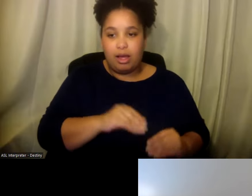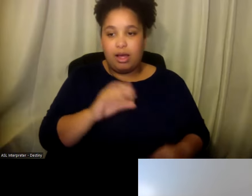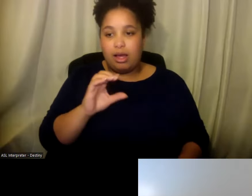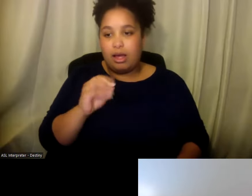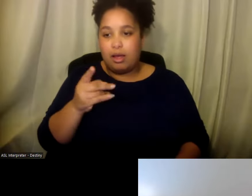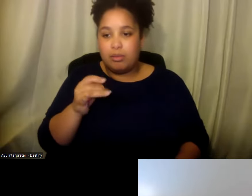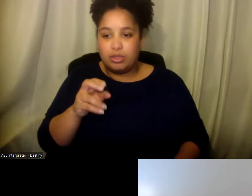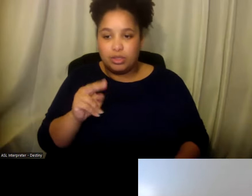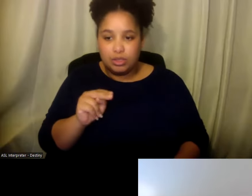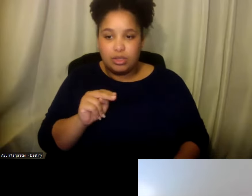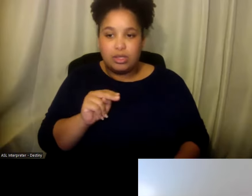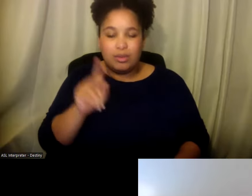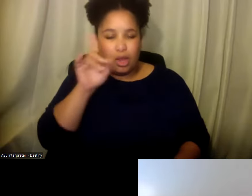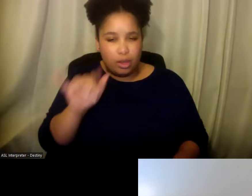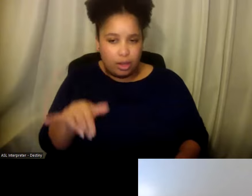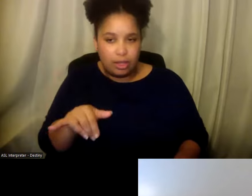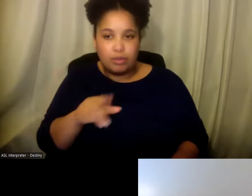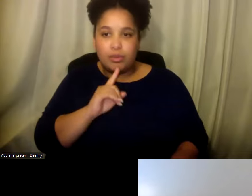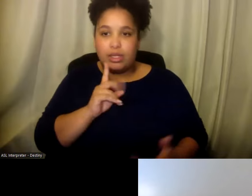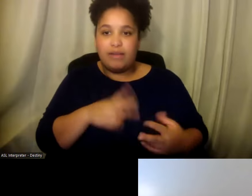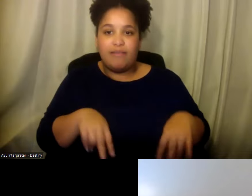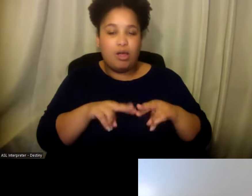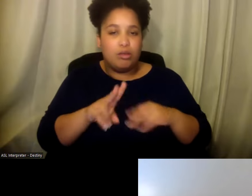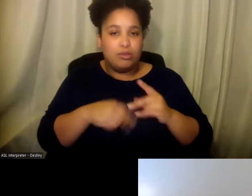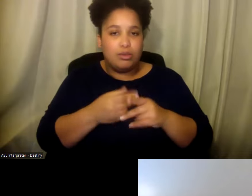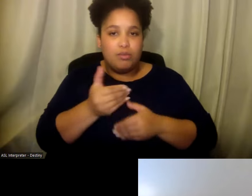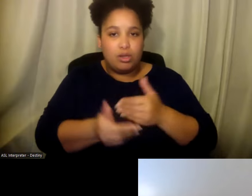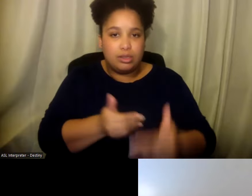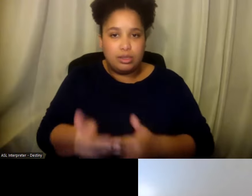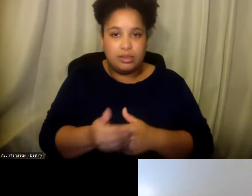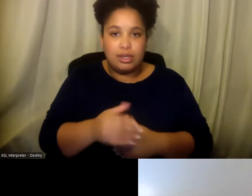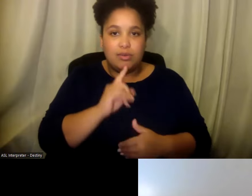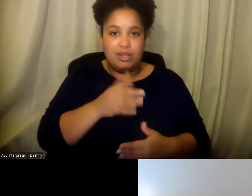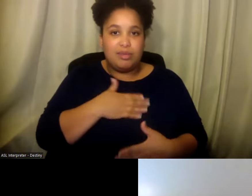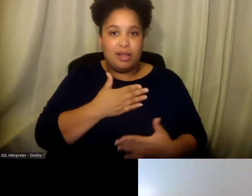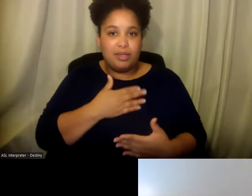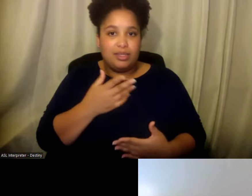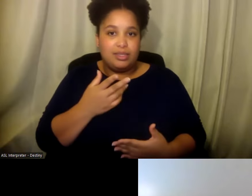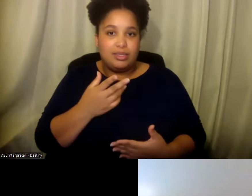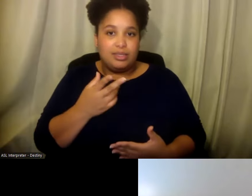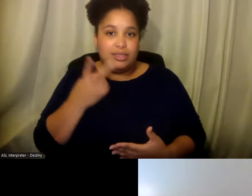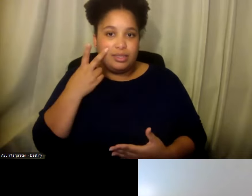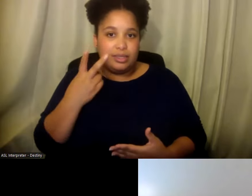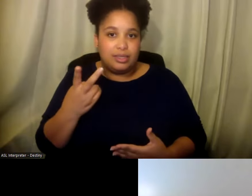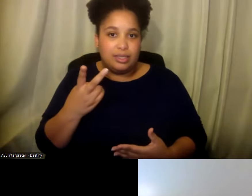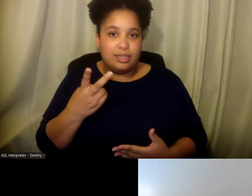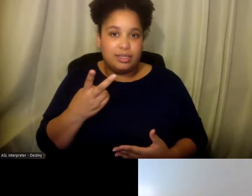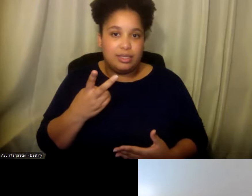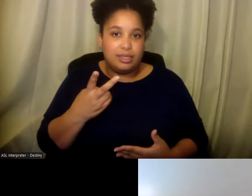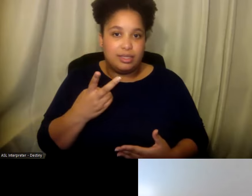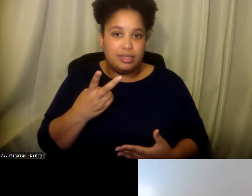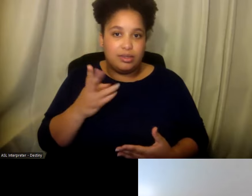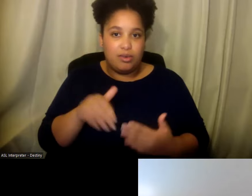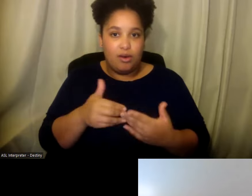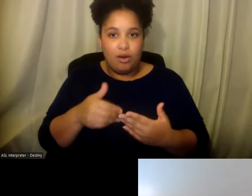looked like, and that was an incredibly valuable process, I think. And I'm glad to see that it reflects all of the wisdom